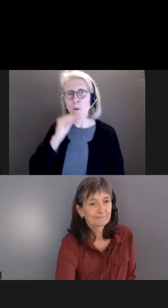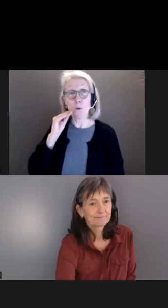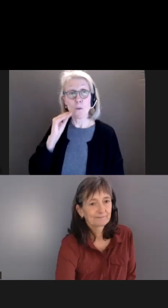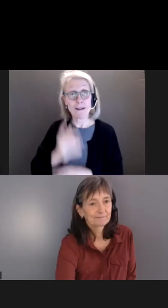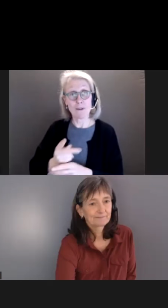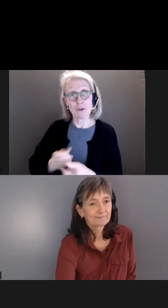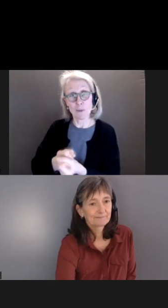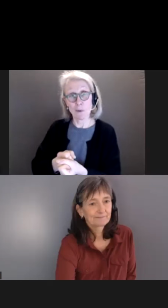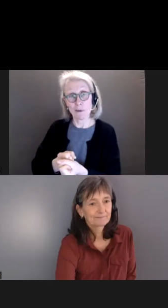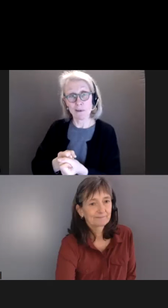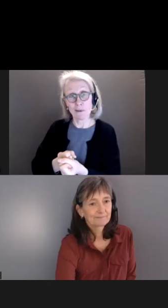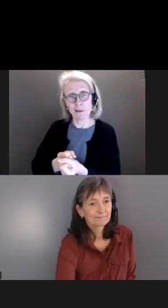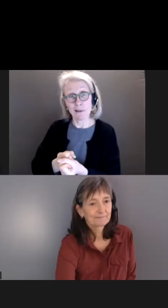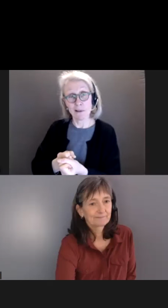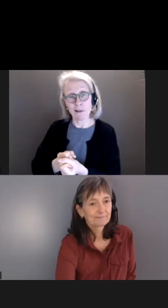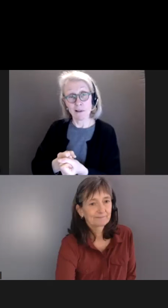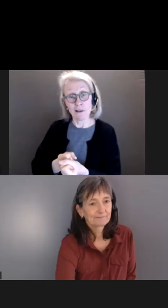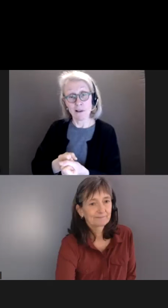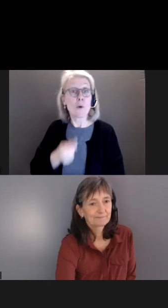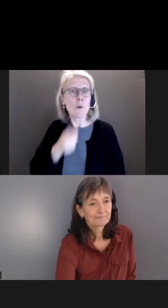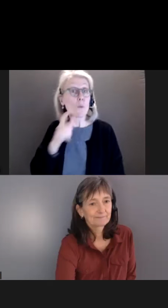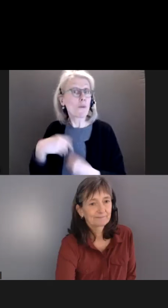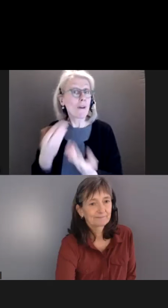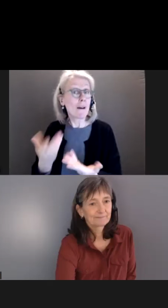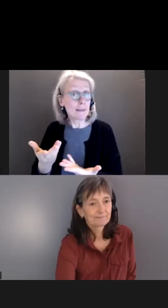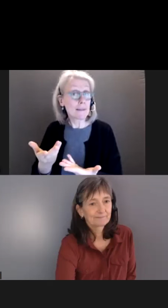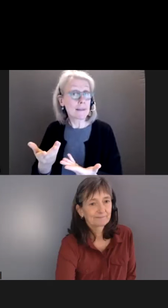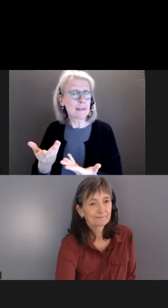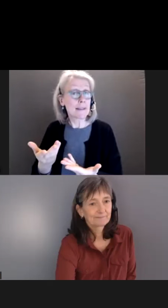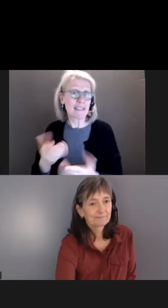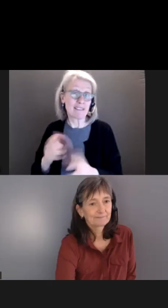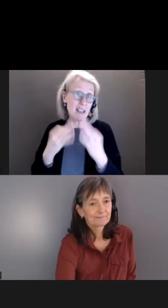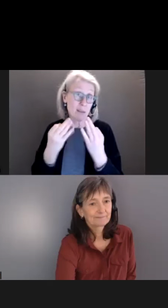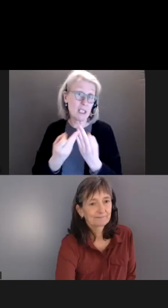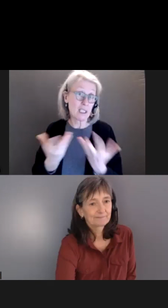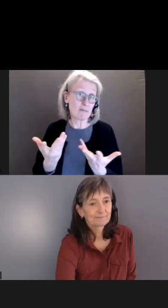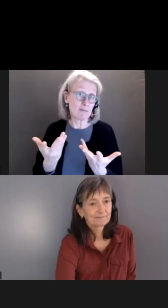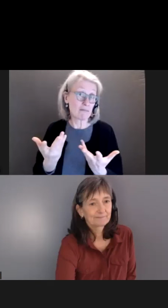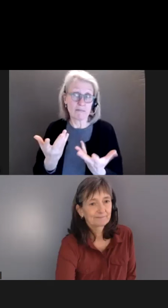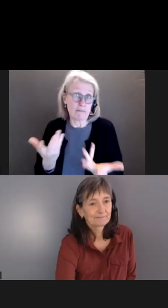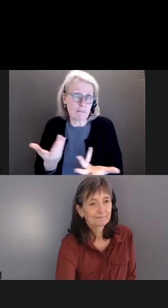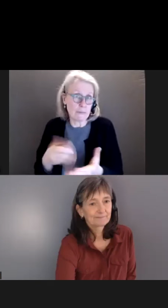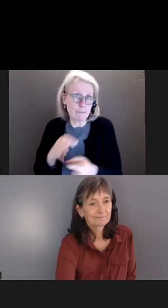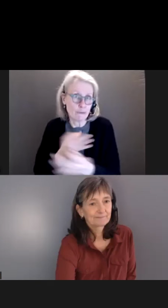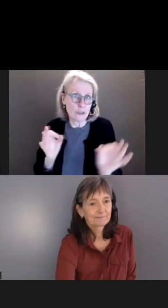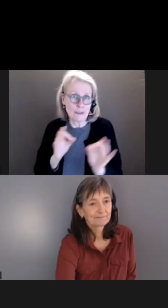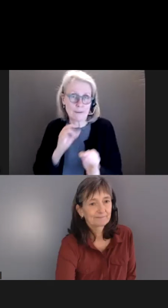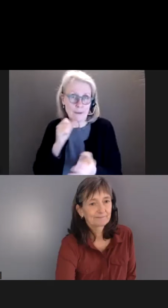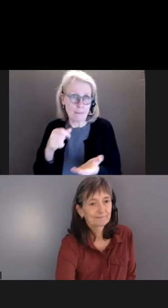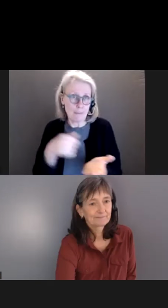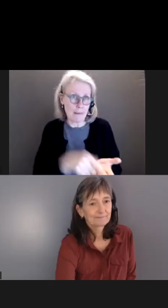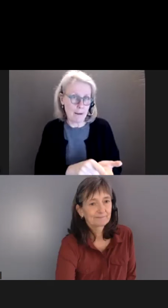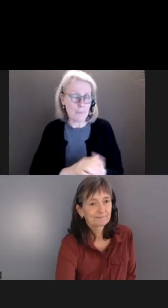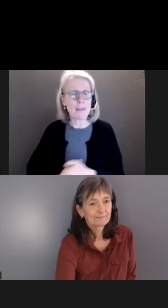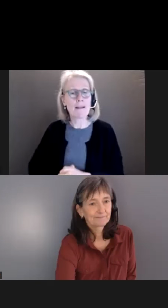currently being received by older Canadians are being provided for free by their family members. So unpaid caregivers